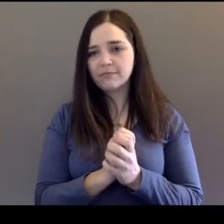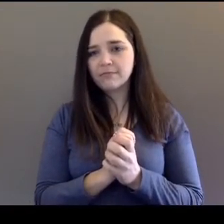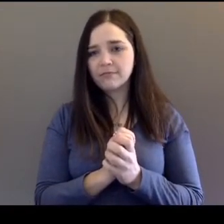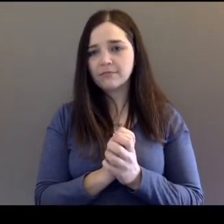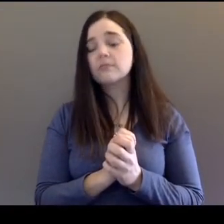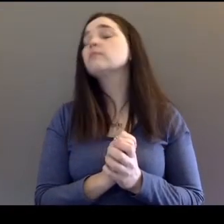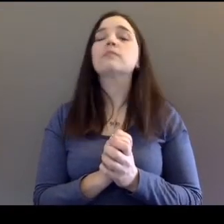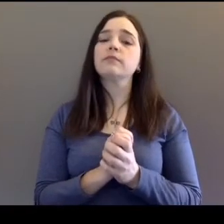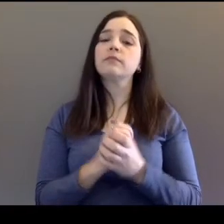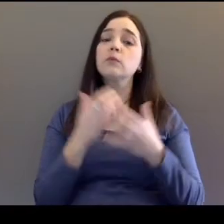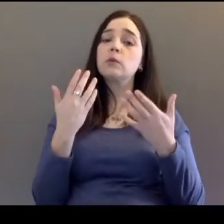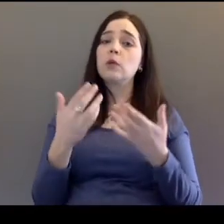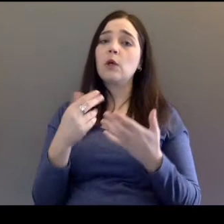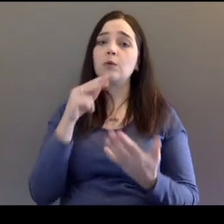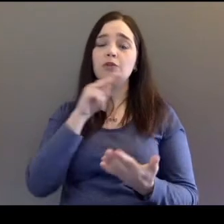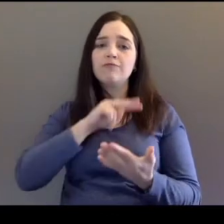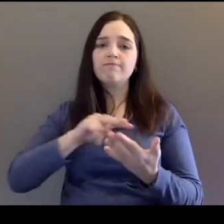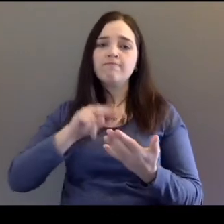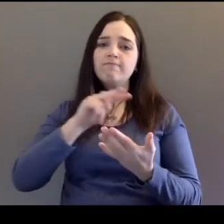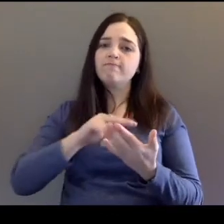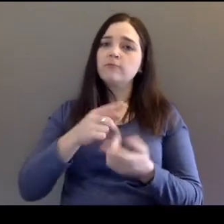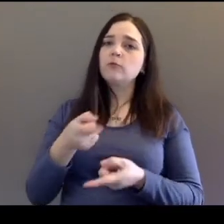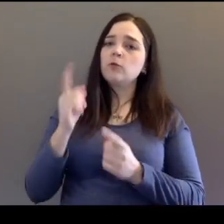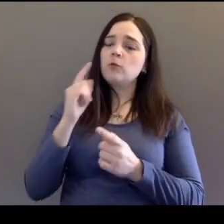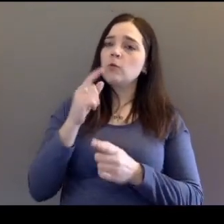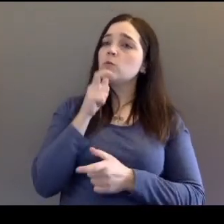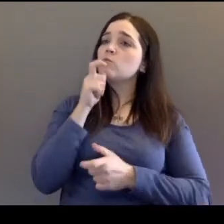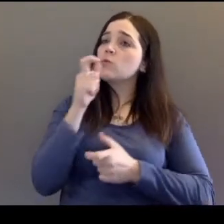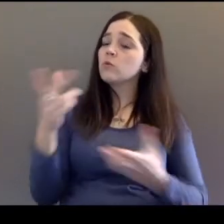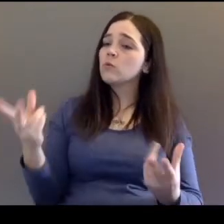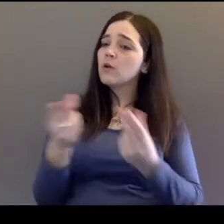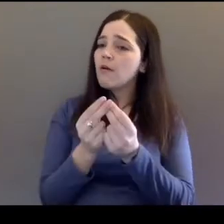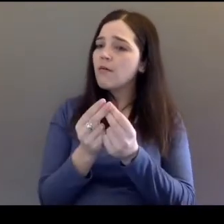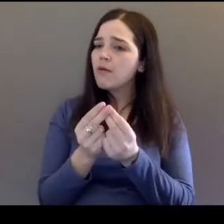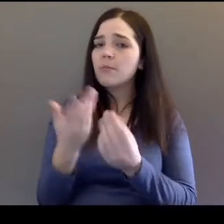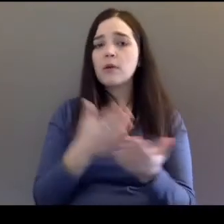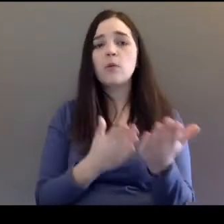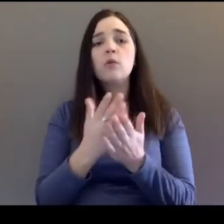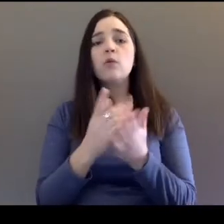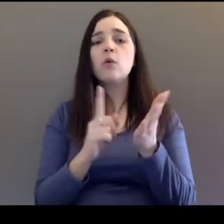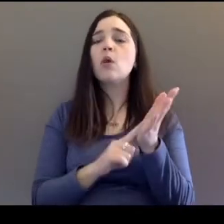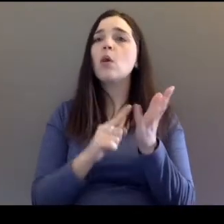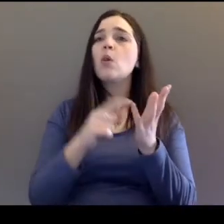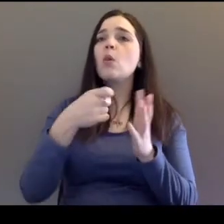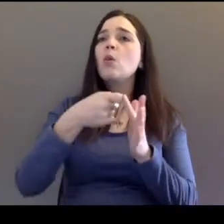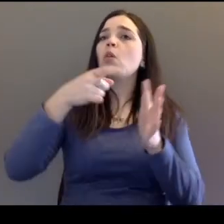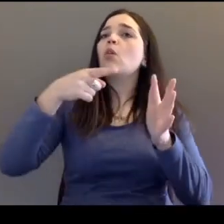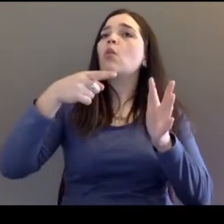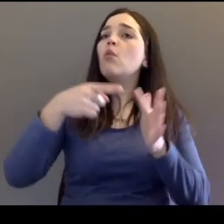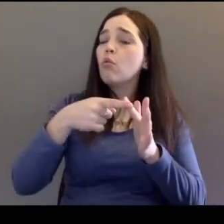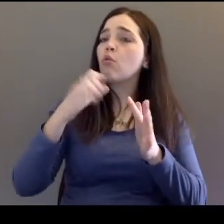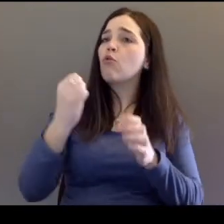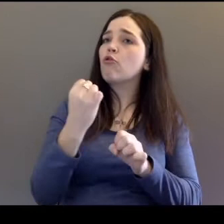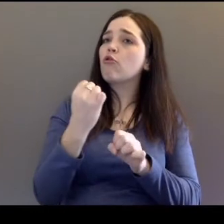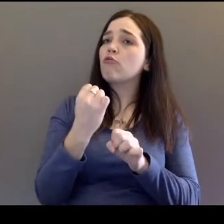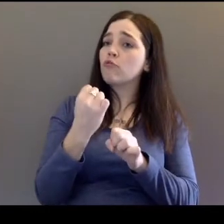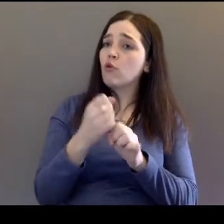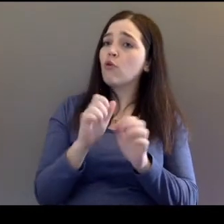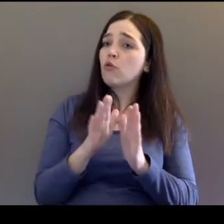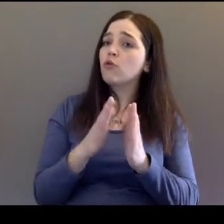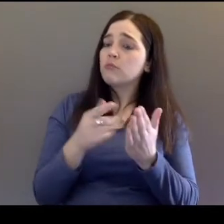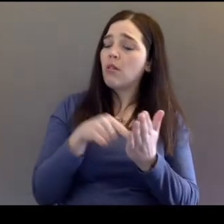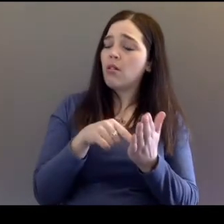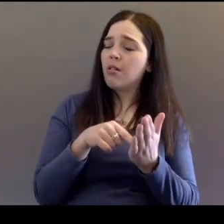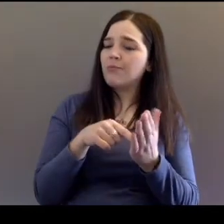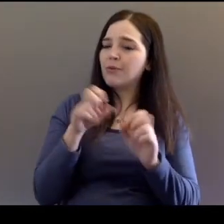We're going to now read God's word together. We've been going through some parts of Luke's gospel, and this morning I'm going to slip slightly ahead